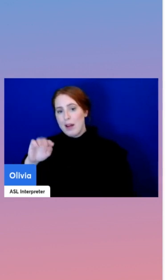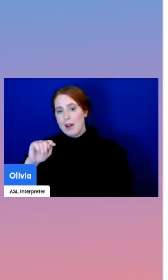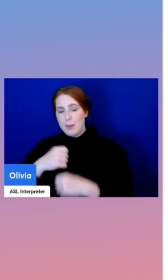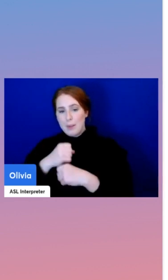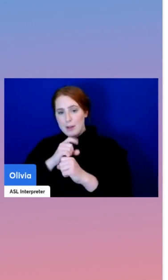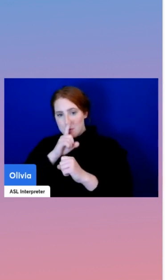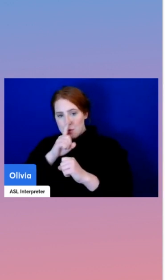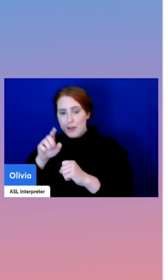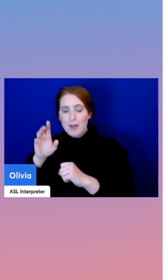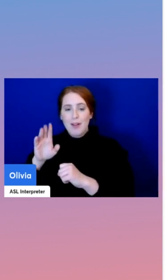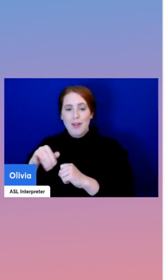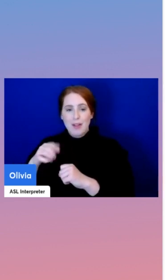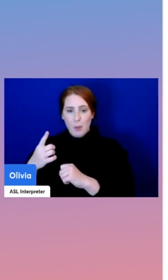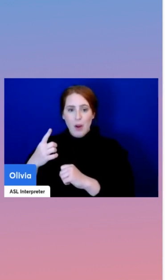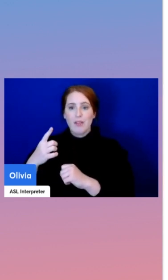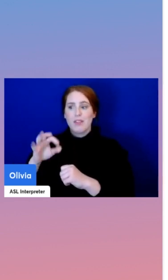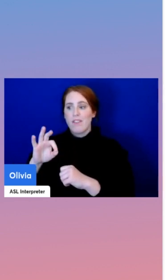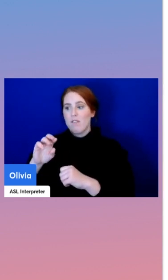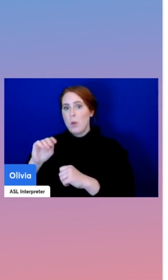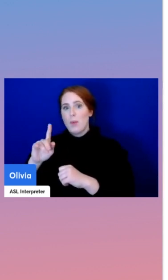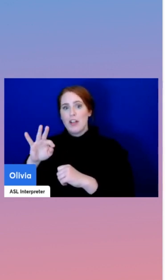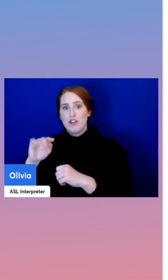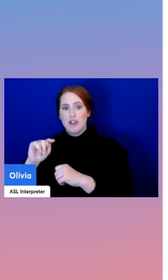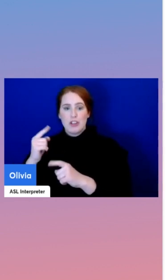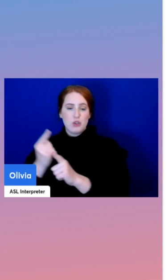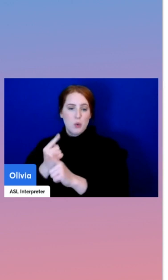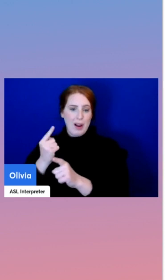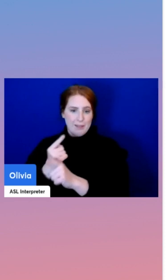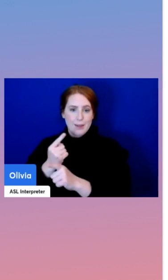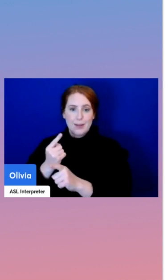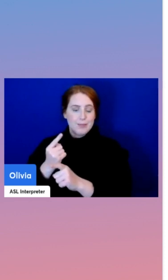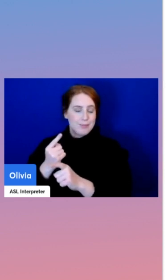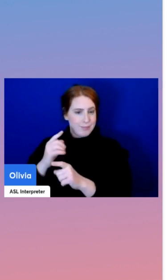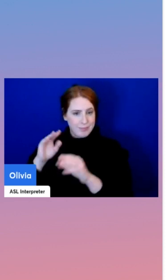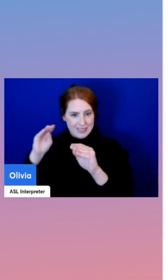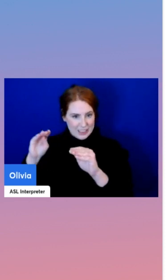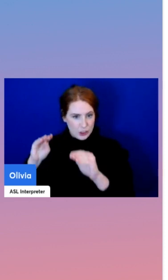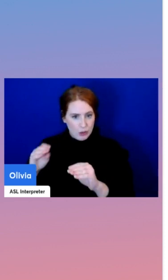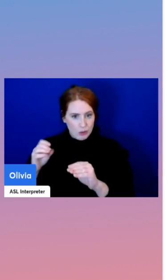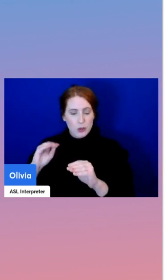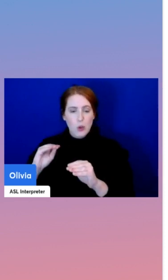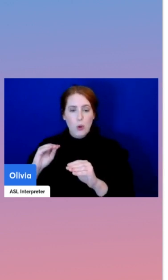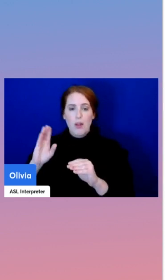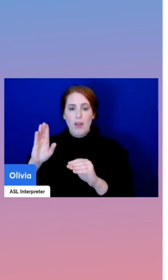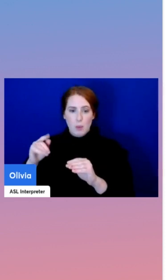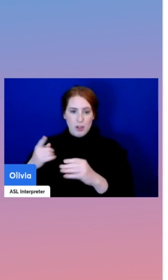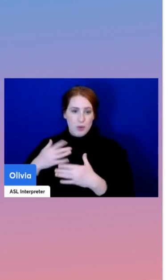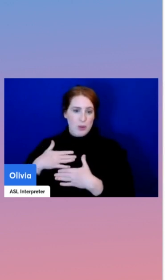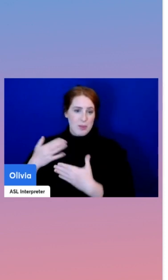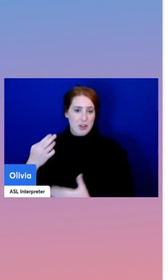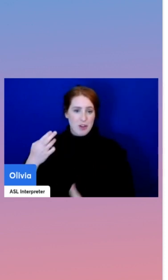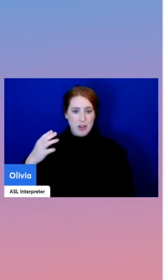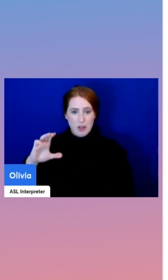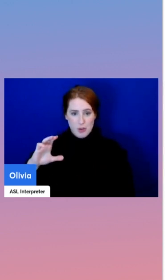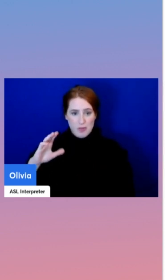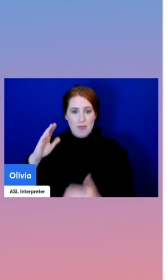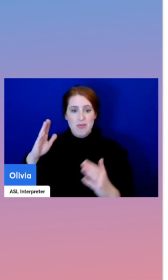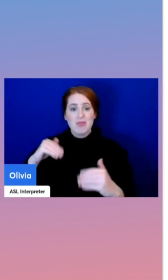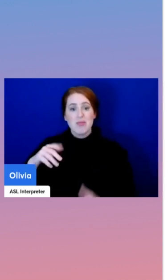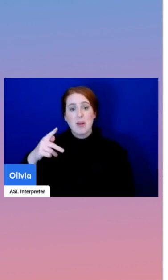is correctly indented and follows the style guide recommended by HashiCorp. I have Packer validate to make sure